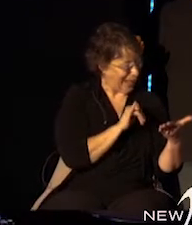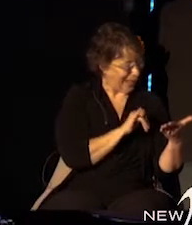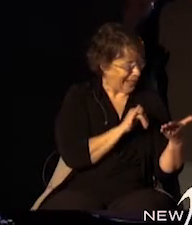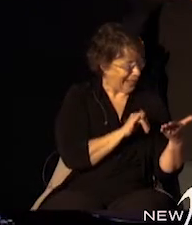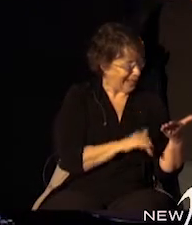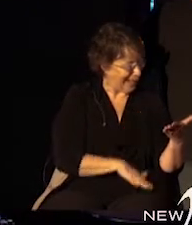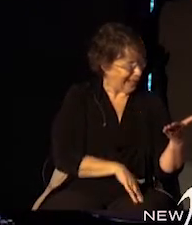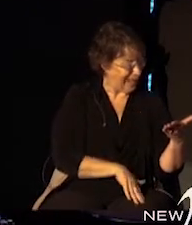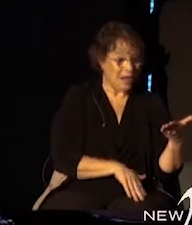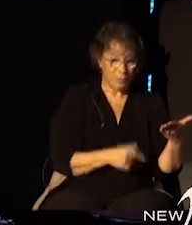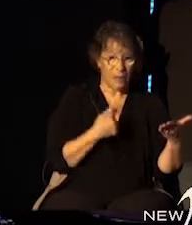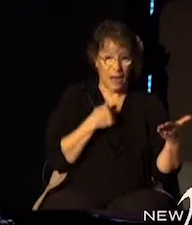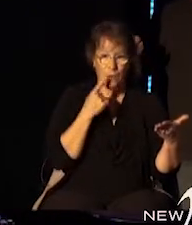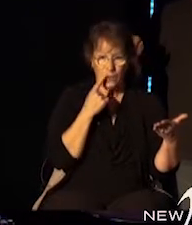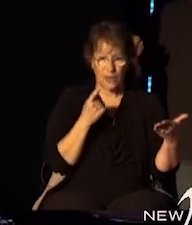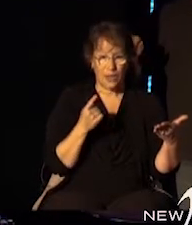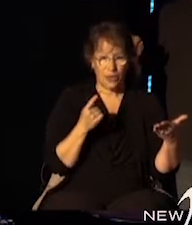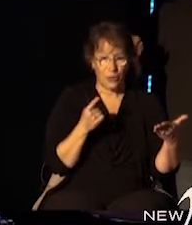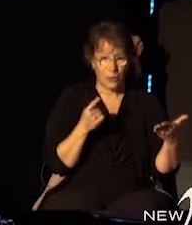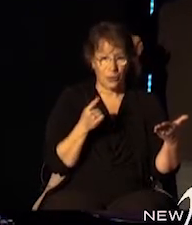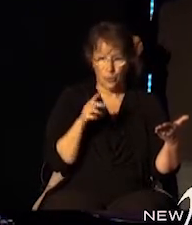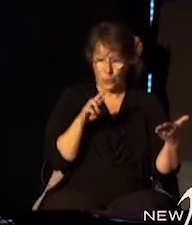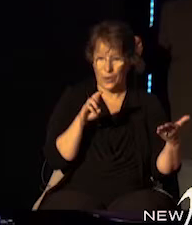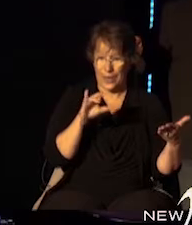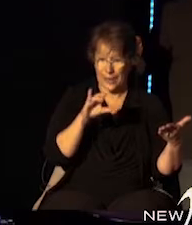I can confirm that Rick is